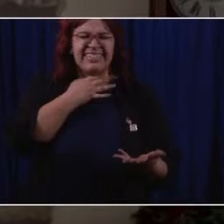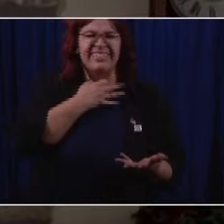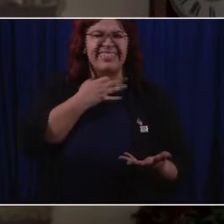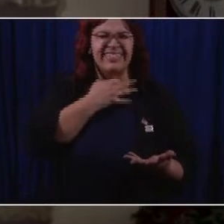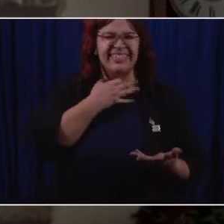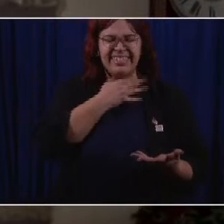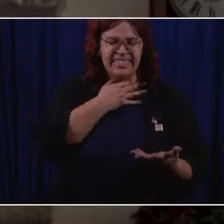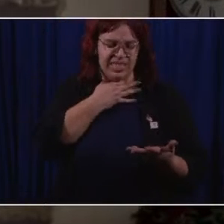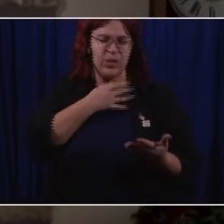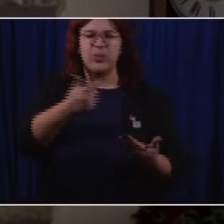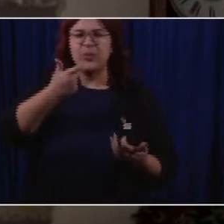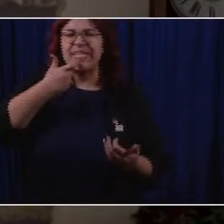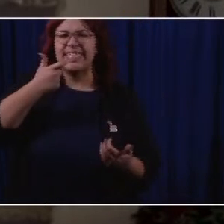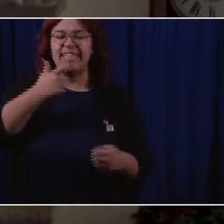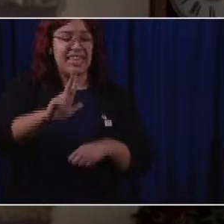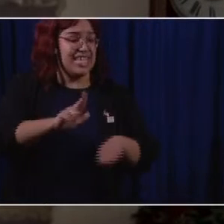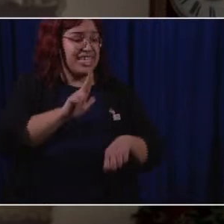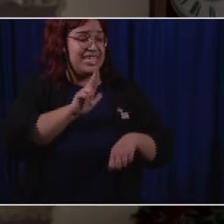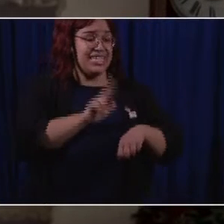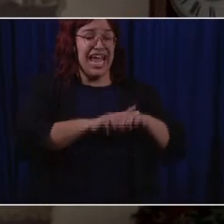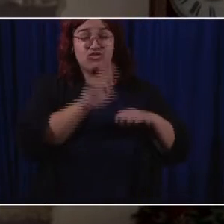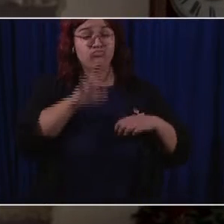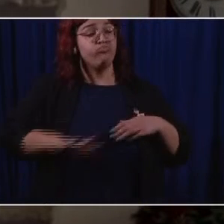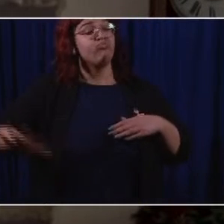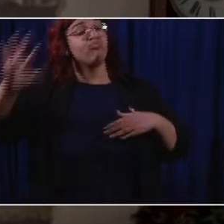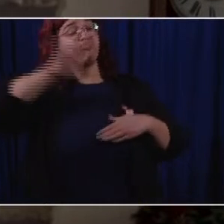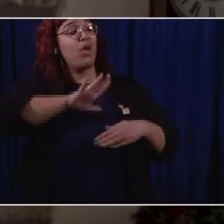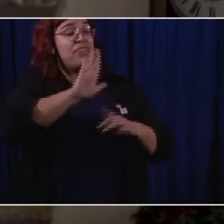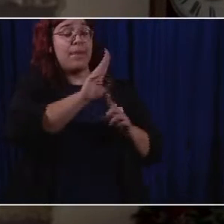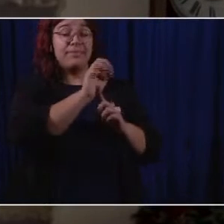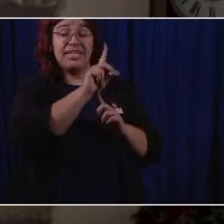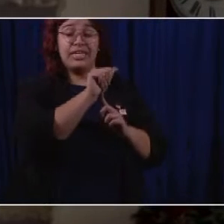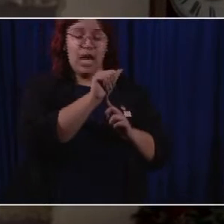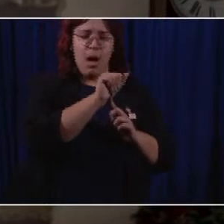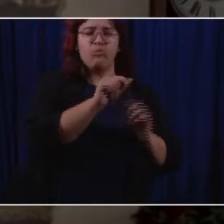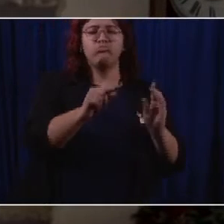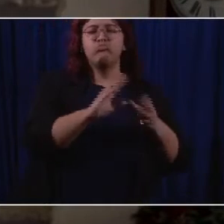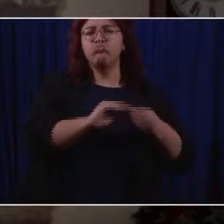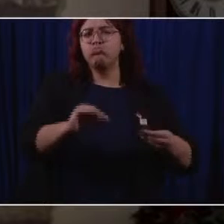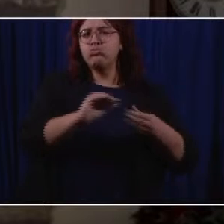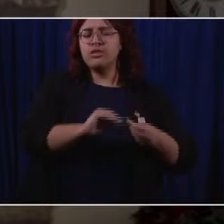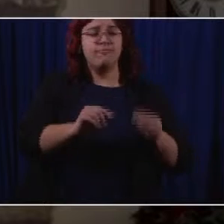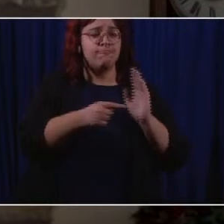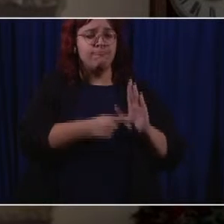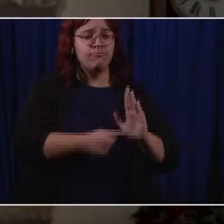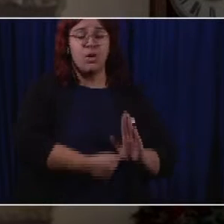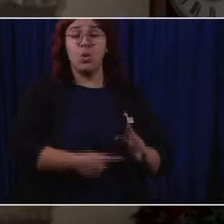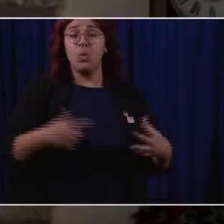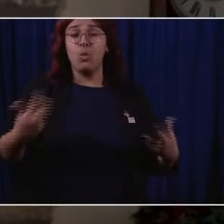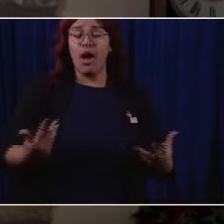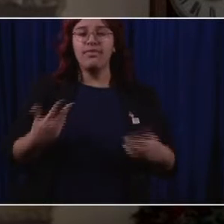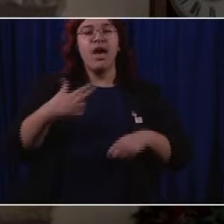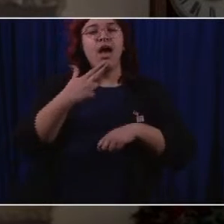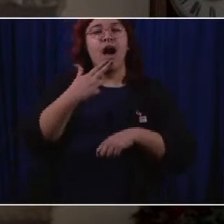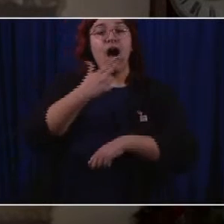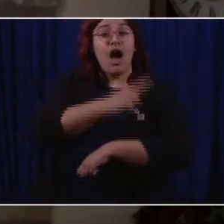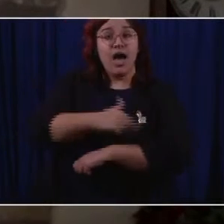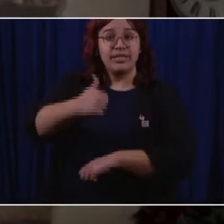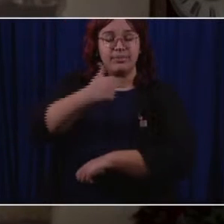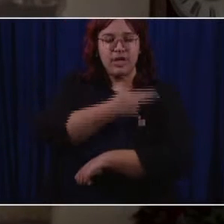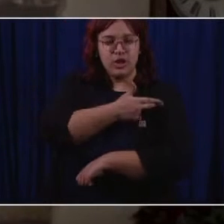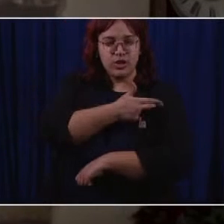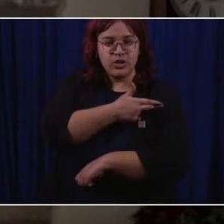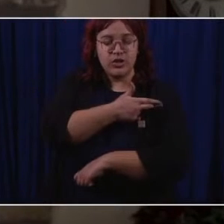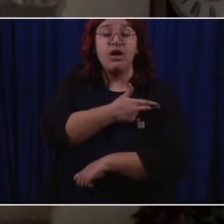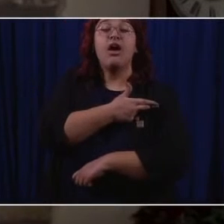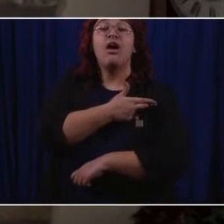the national media that there are indications that hospitals have a higher threshold for